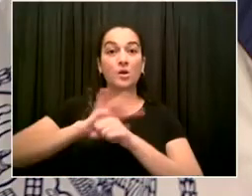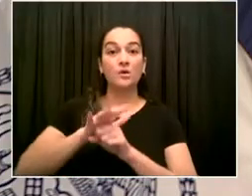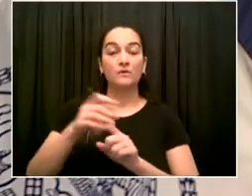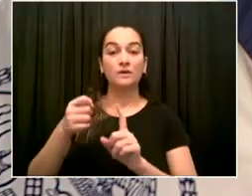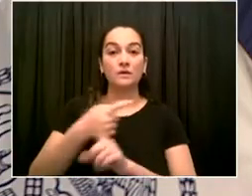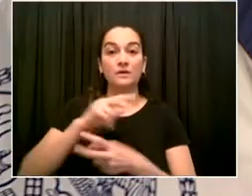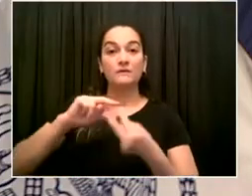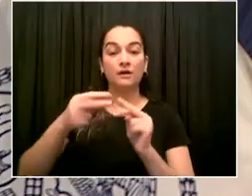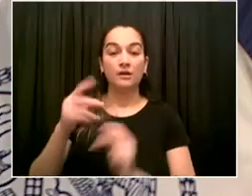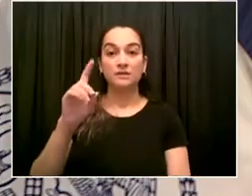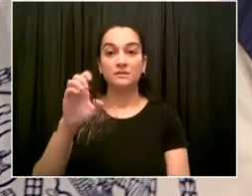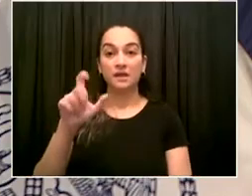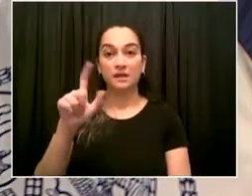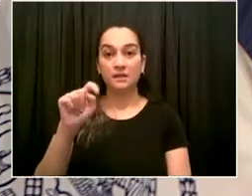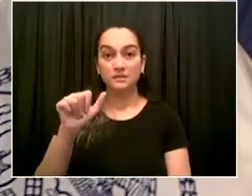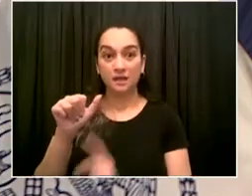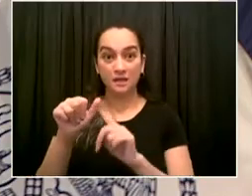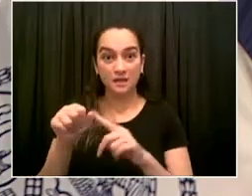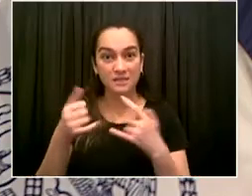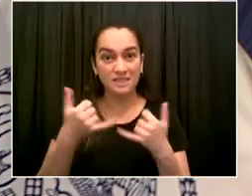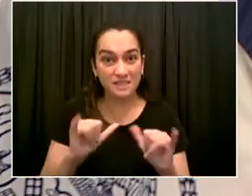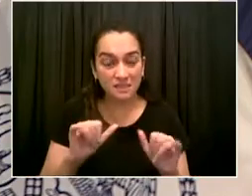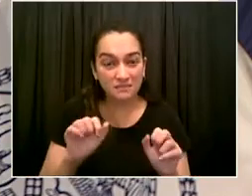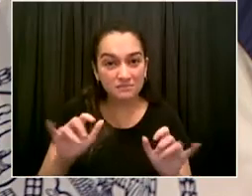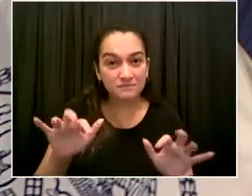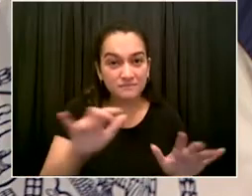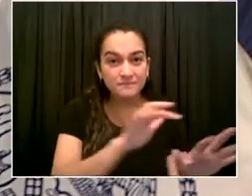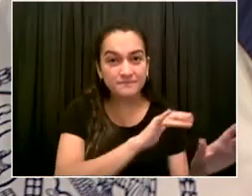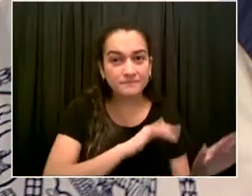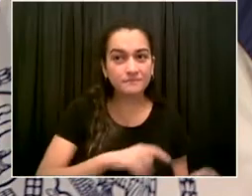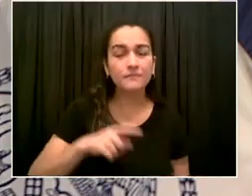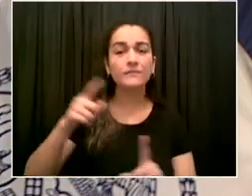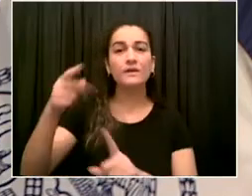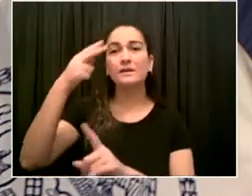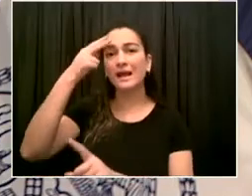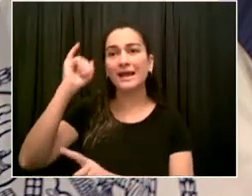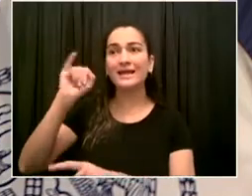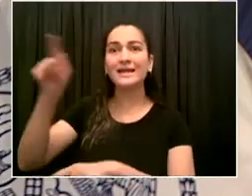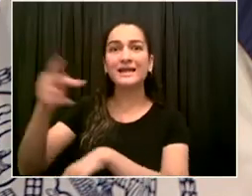examples of progress, a lot of examples of forward motion, even in the midst of the